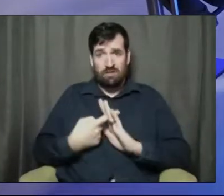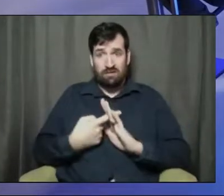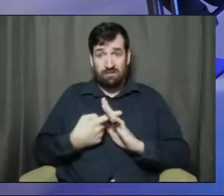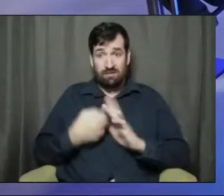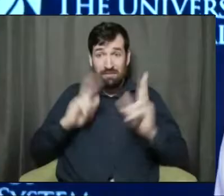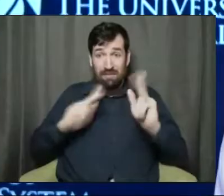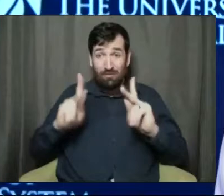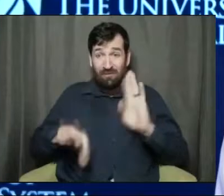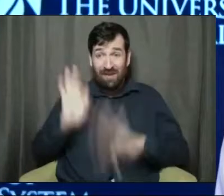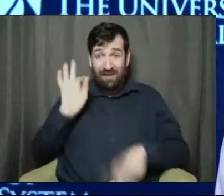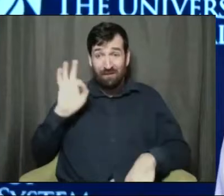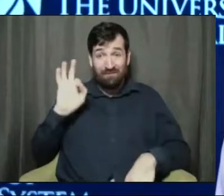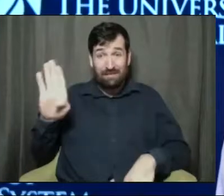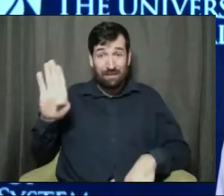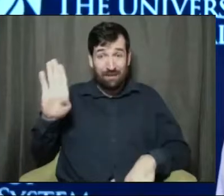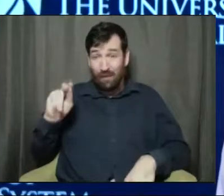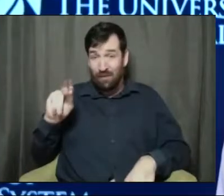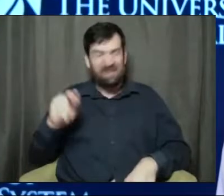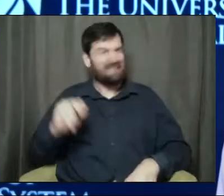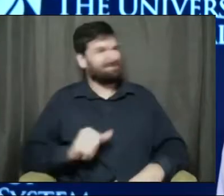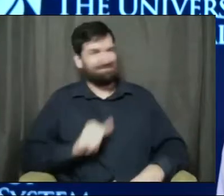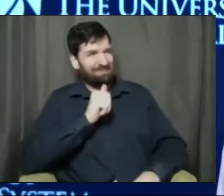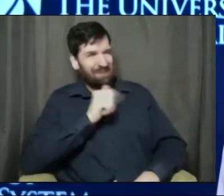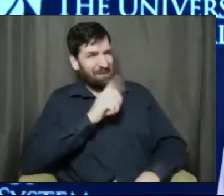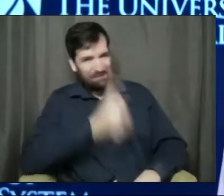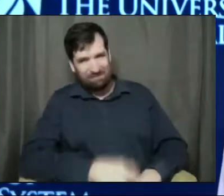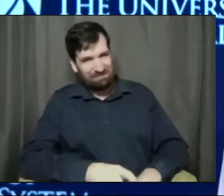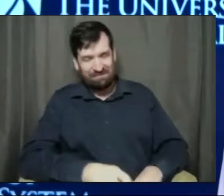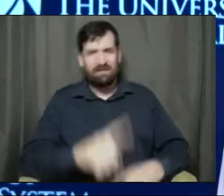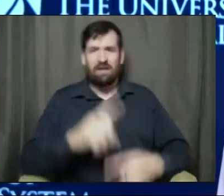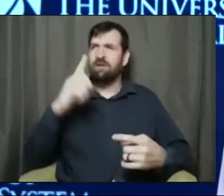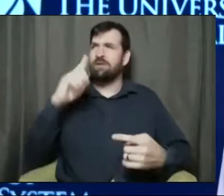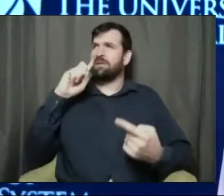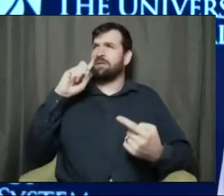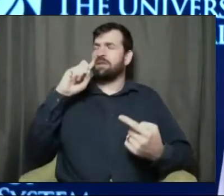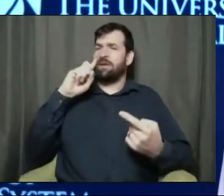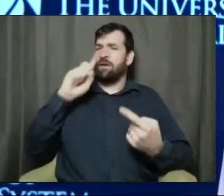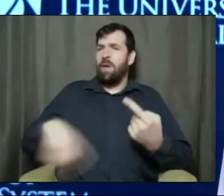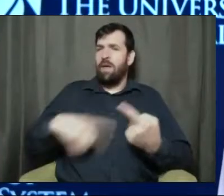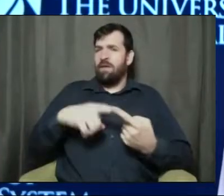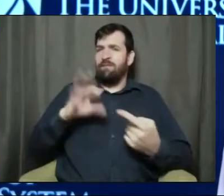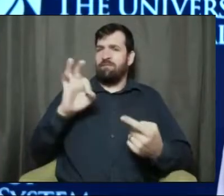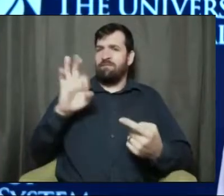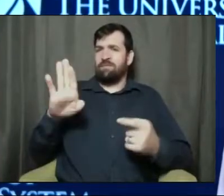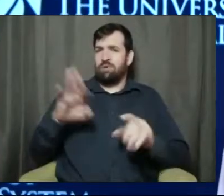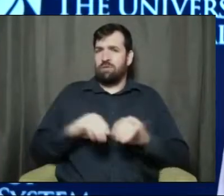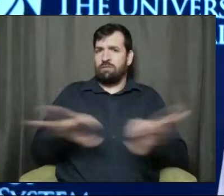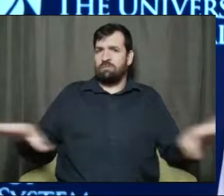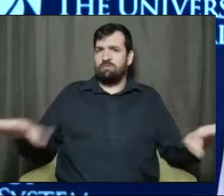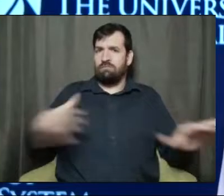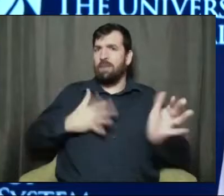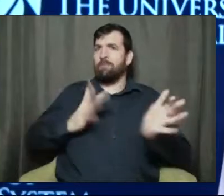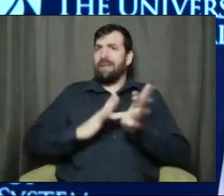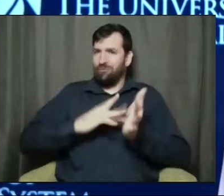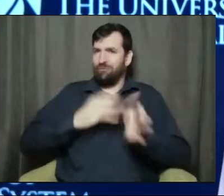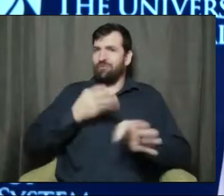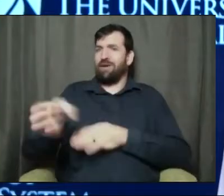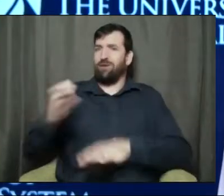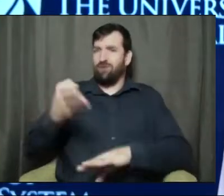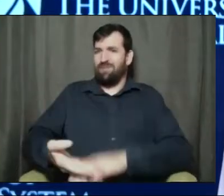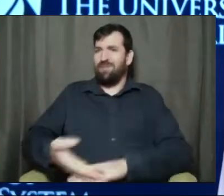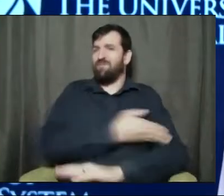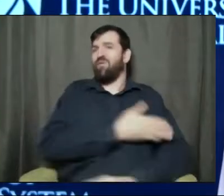they? No, not so much. I'm trying to think when Facebook came around. I think that my medical career started before Facebook, I hate to say,